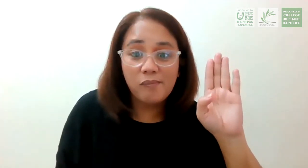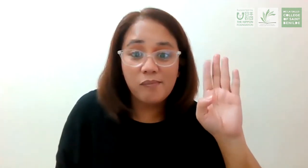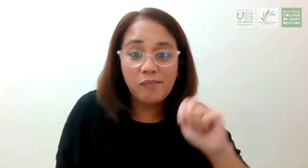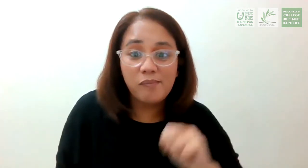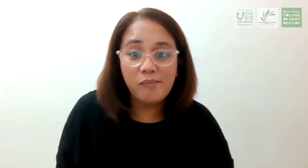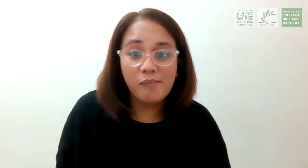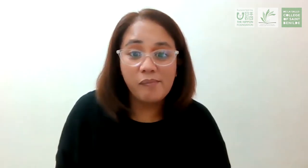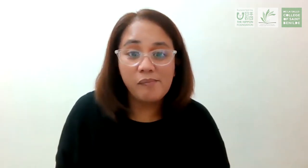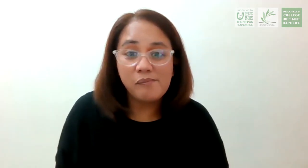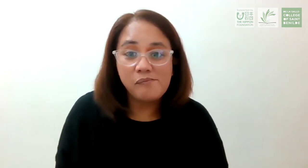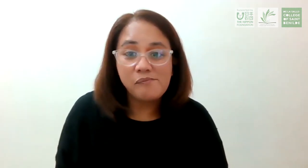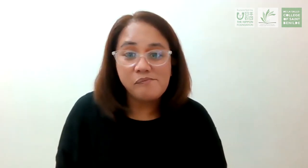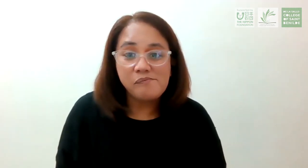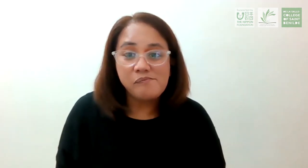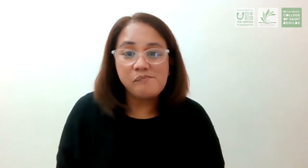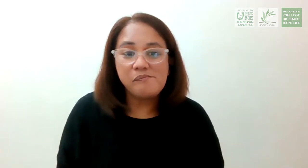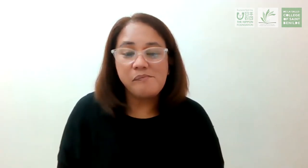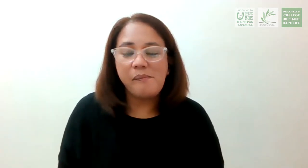Marvin says C.